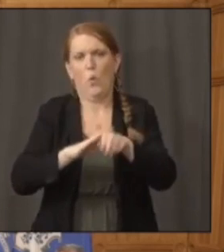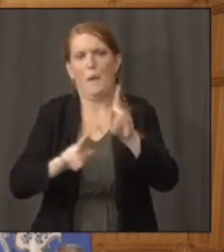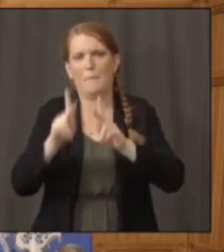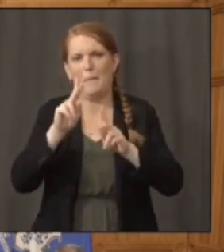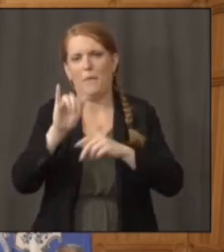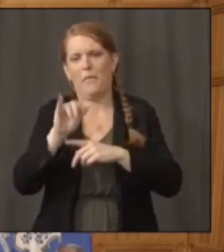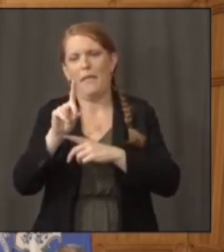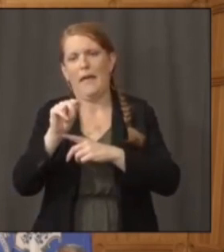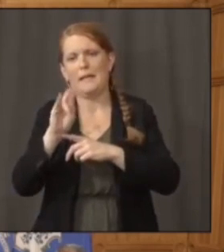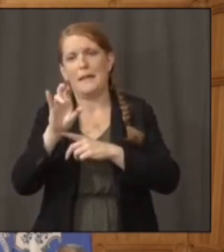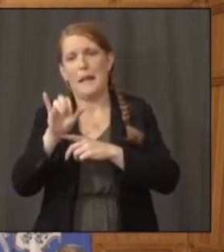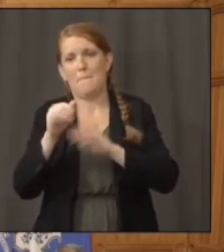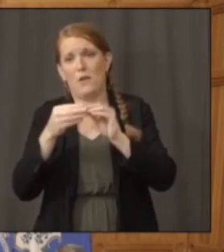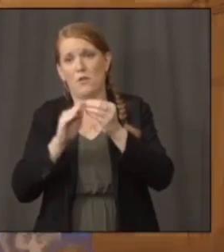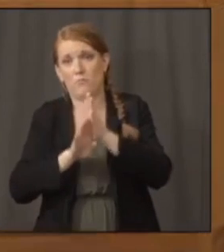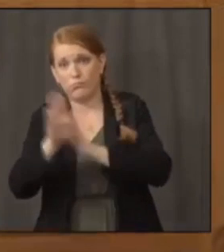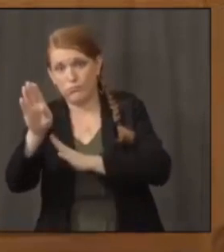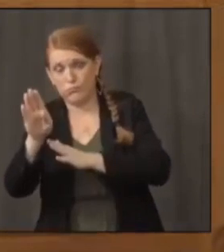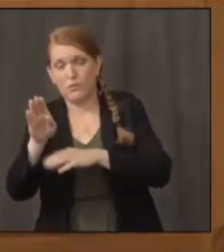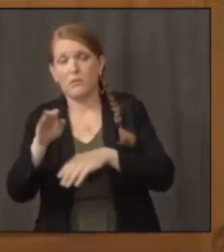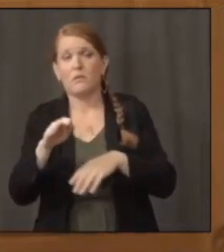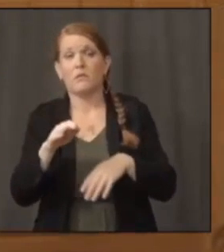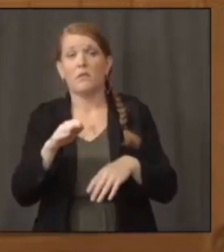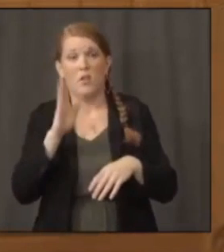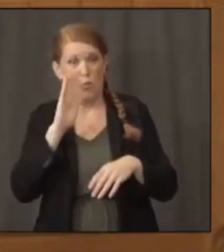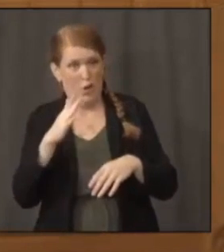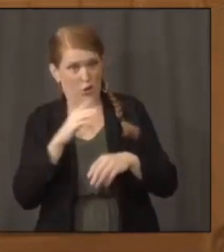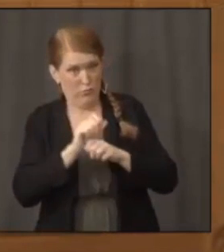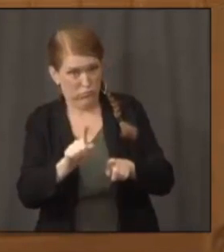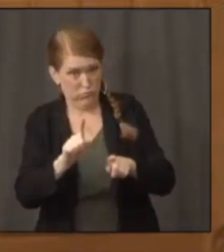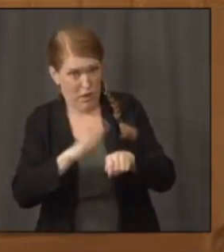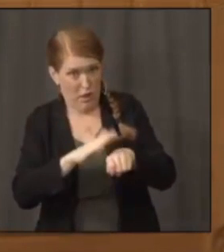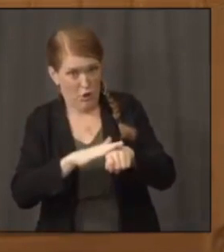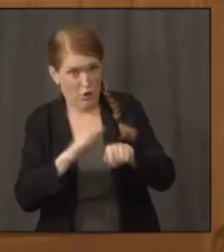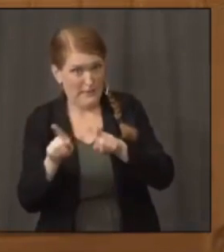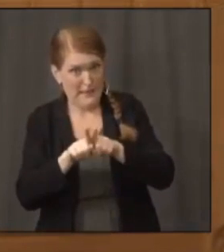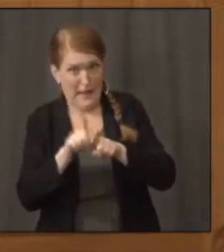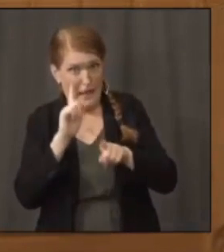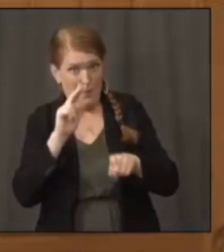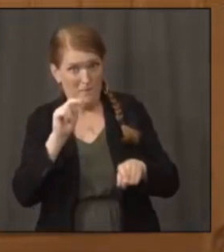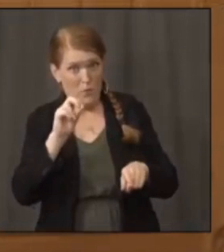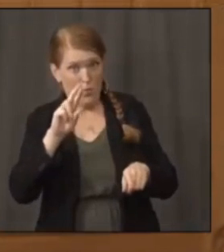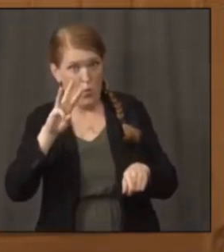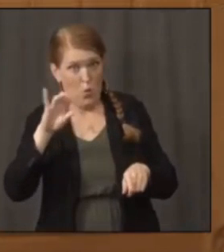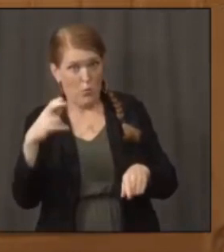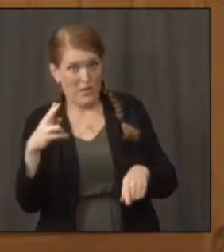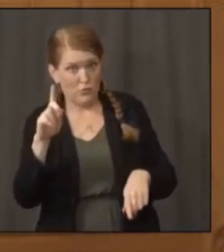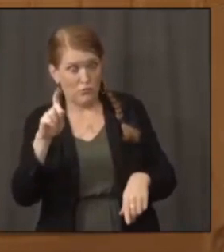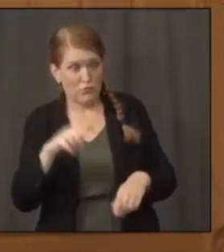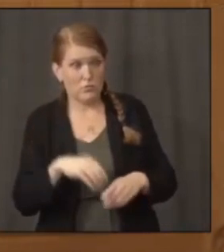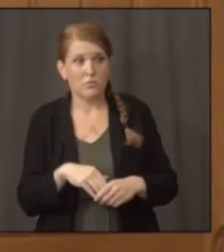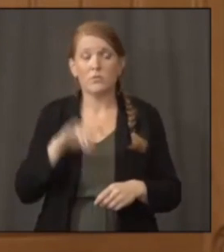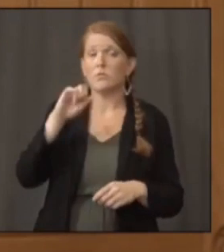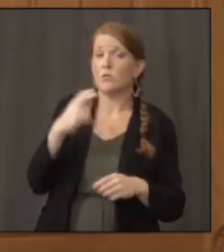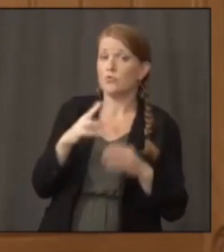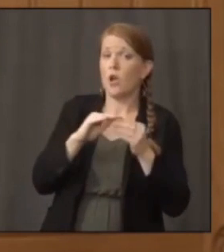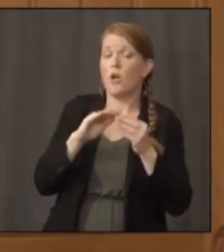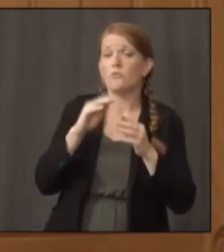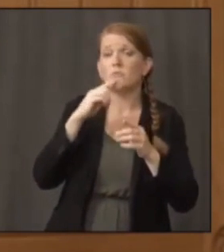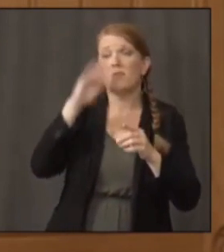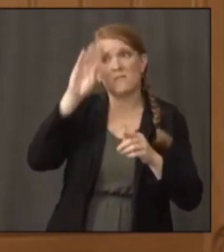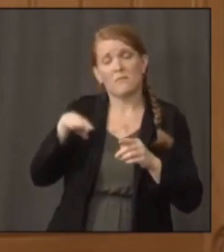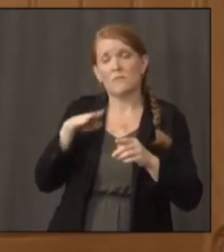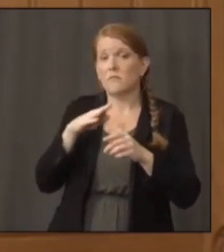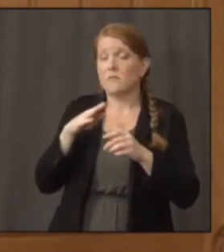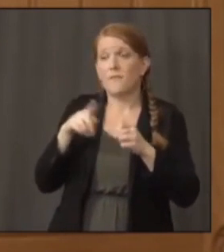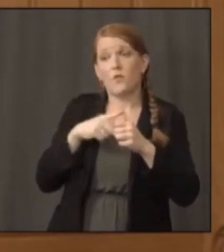No, yeah, asking if there's an alert coming for Norwich. No, we think in Norwich, the evidence so far, and the team is following this very closely, the